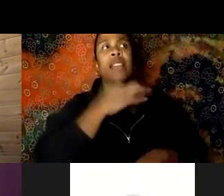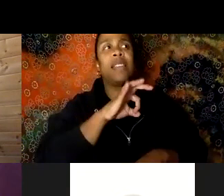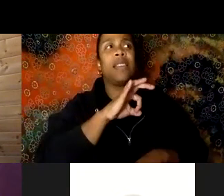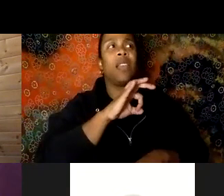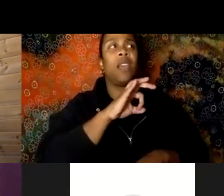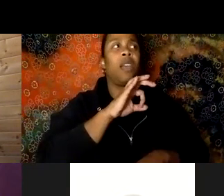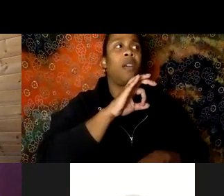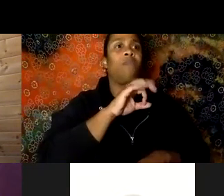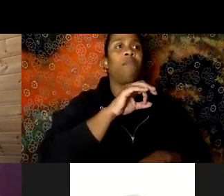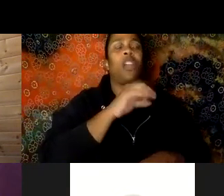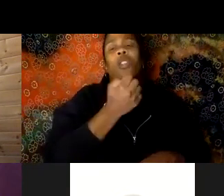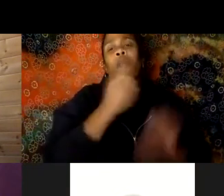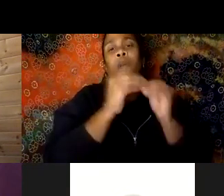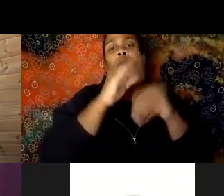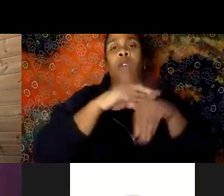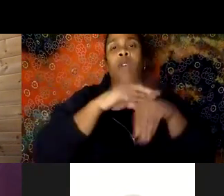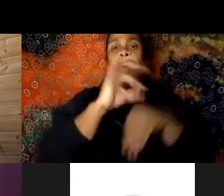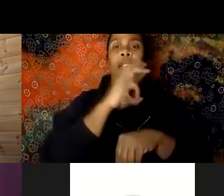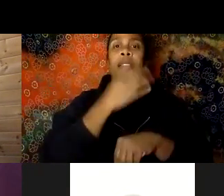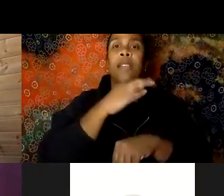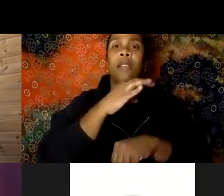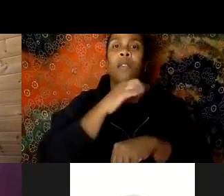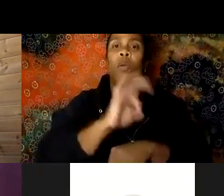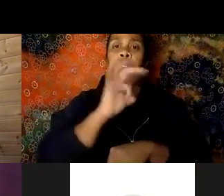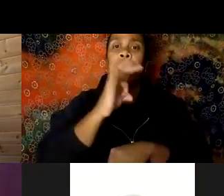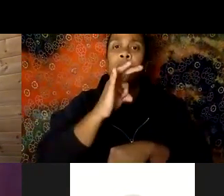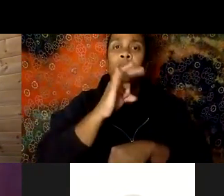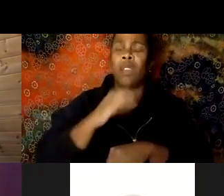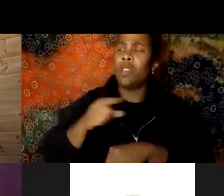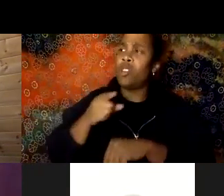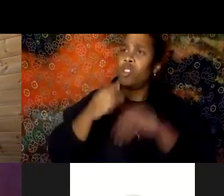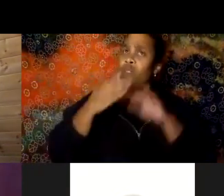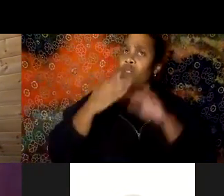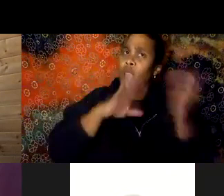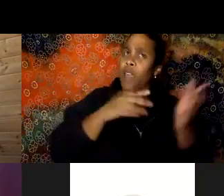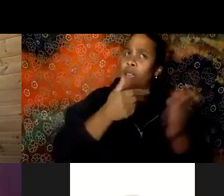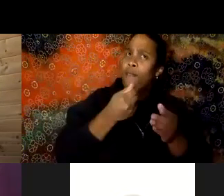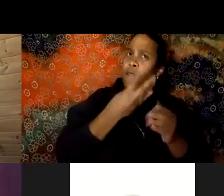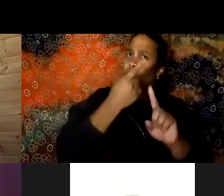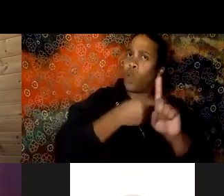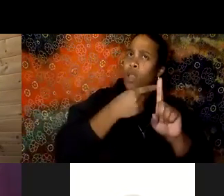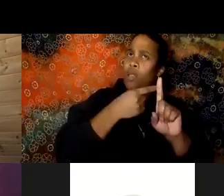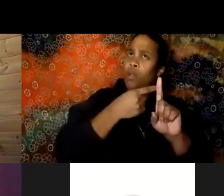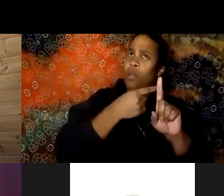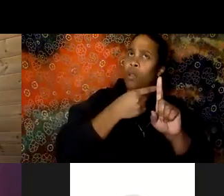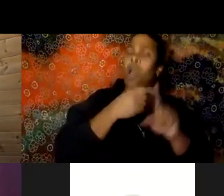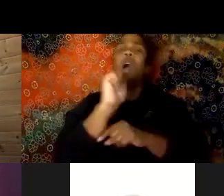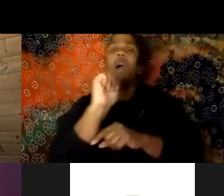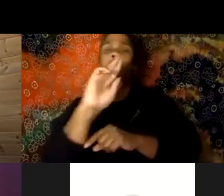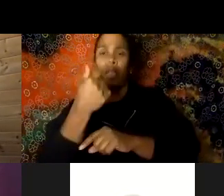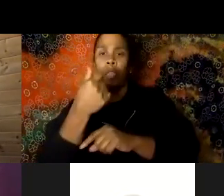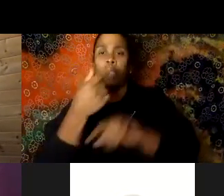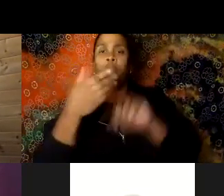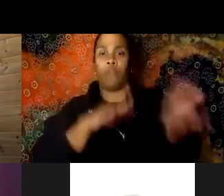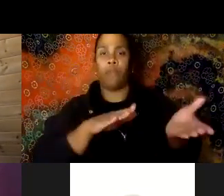19. And she just passed a few weeks ago? She passed in August. August, okay. Thanks.